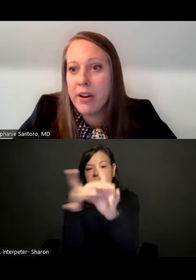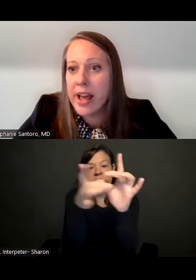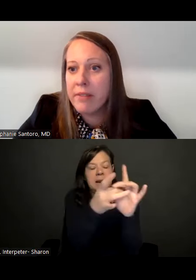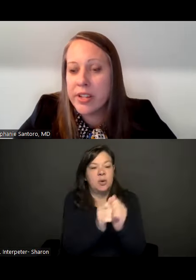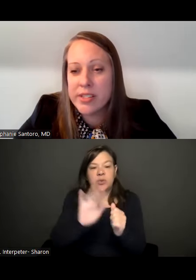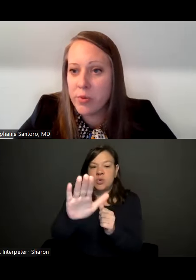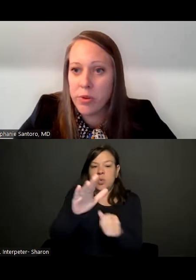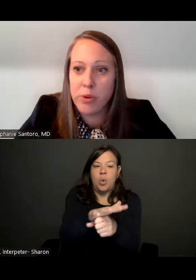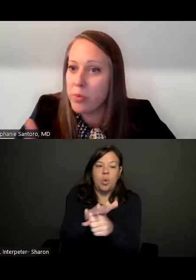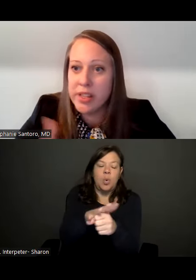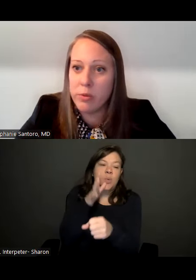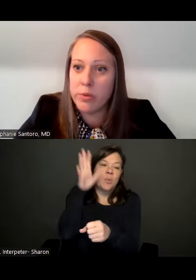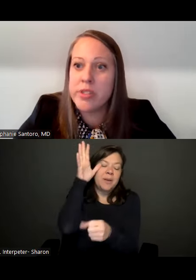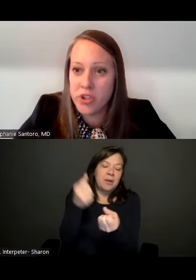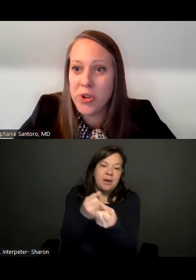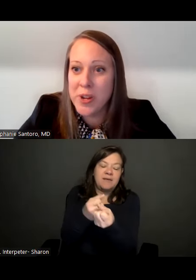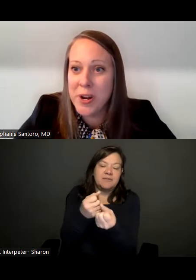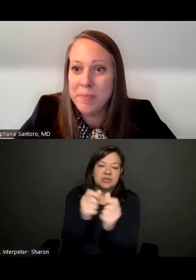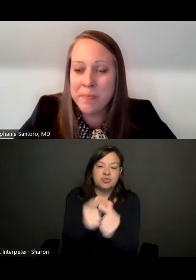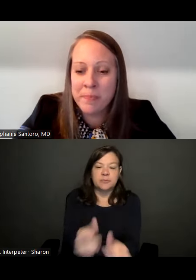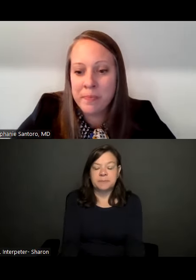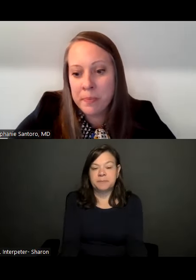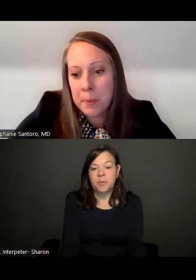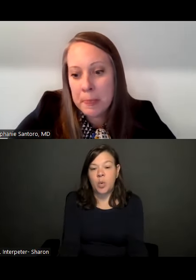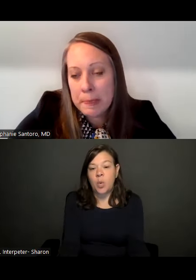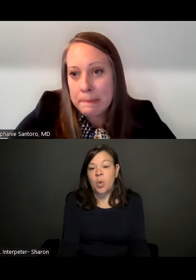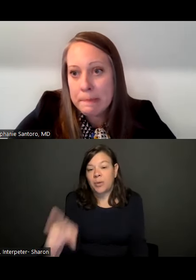local parent advocacy group or one of the groups shown here.